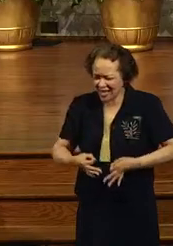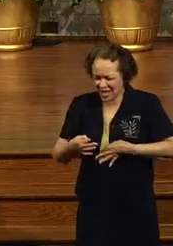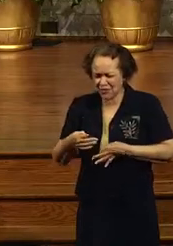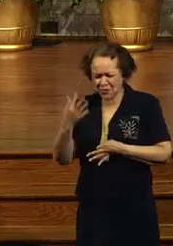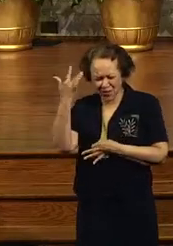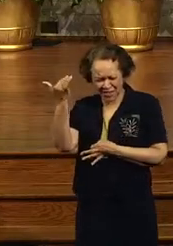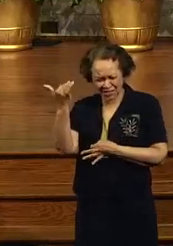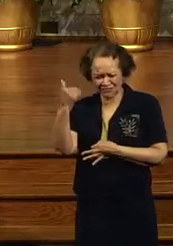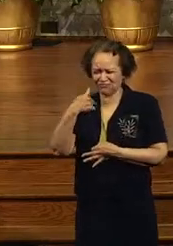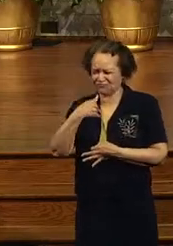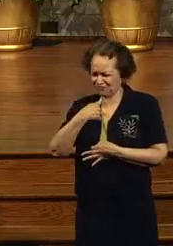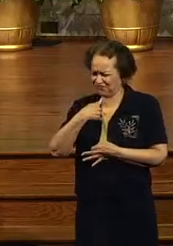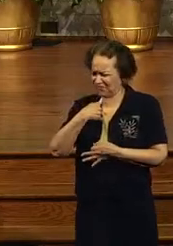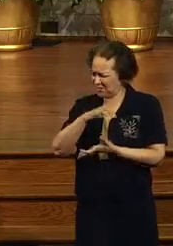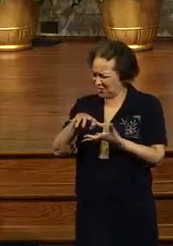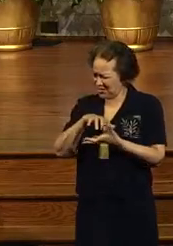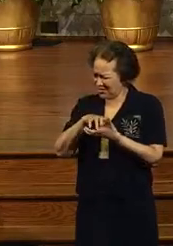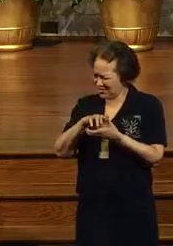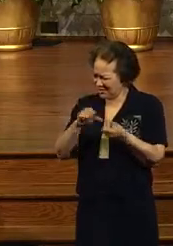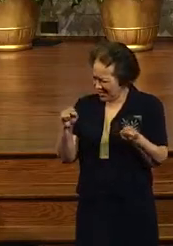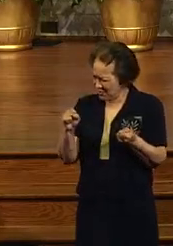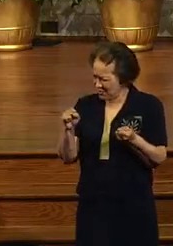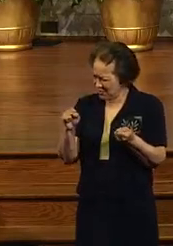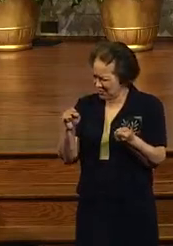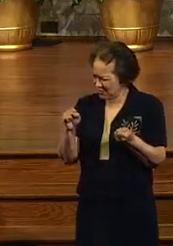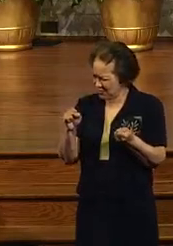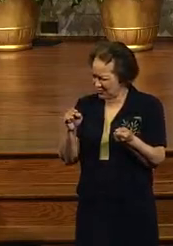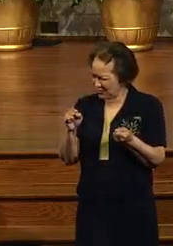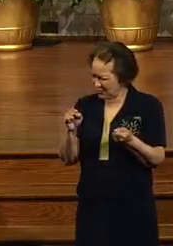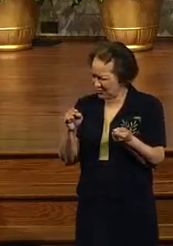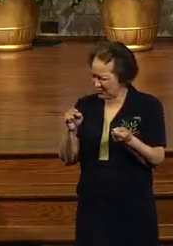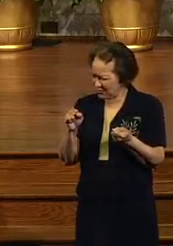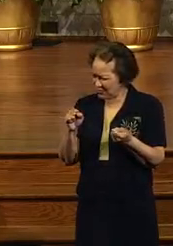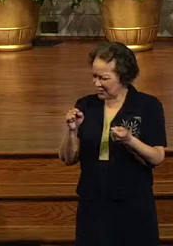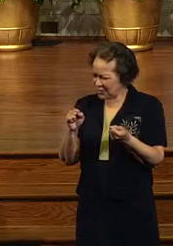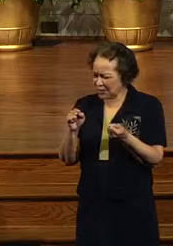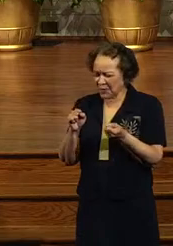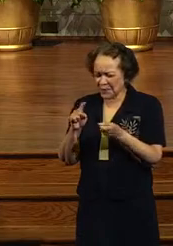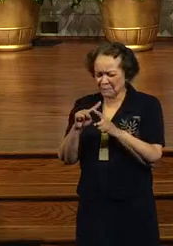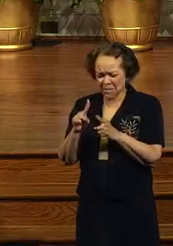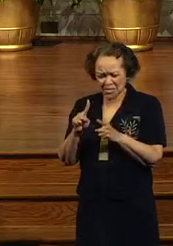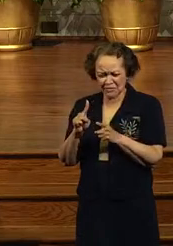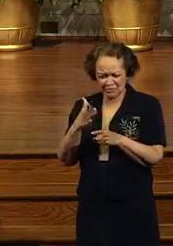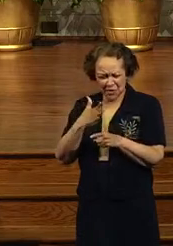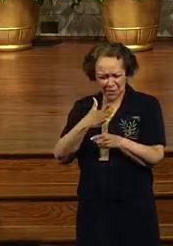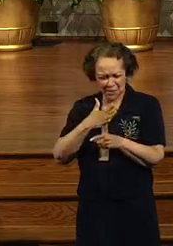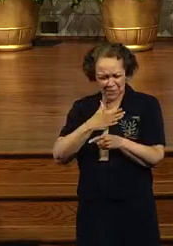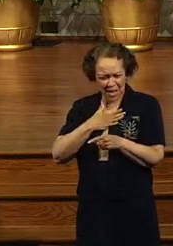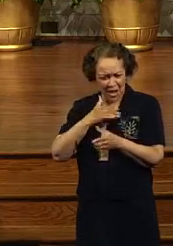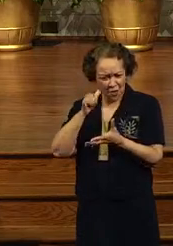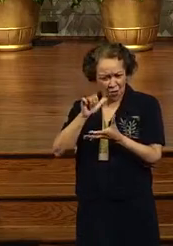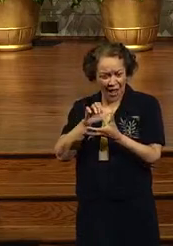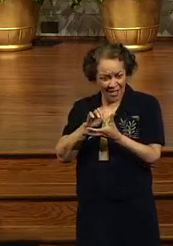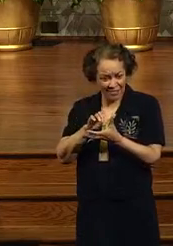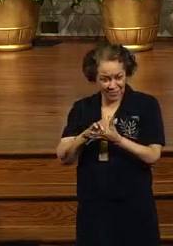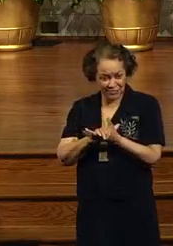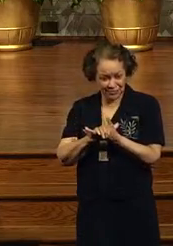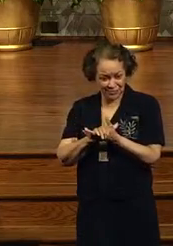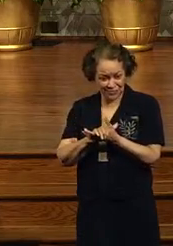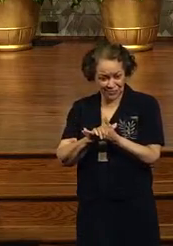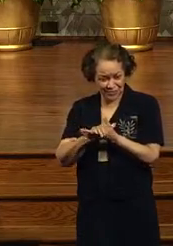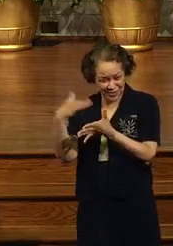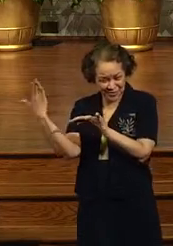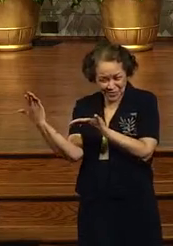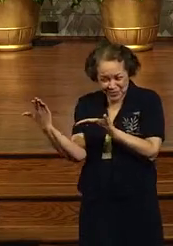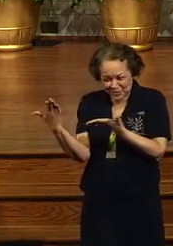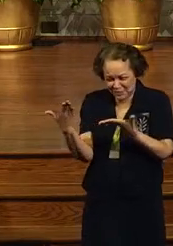out of control. But the example set by my wife brought me into the fold. Oh,